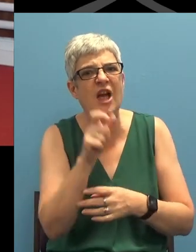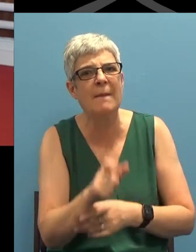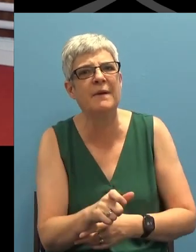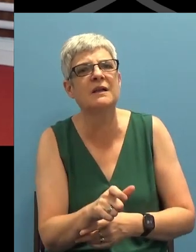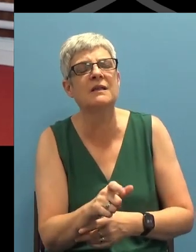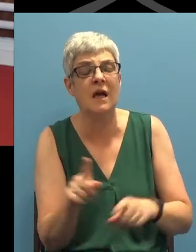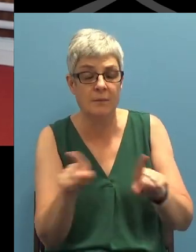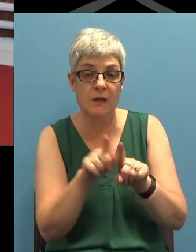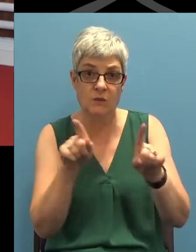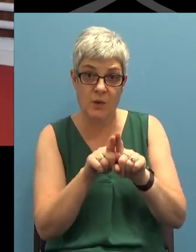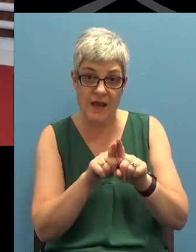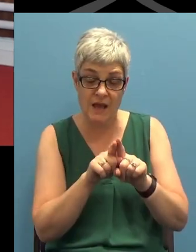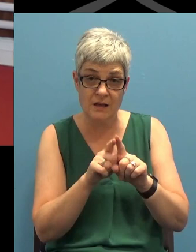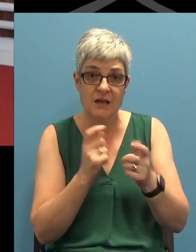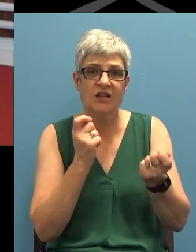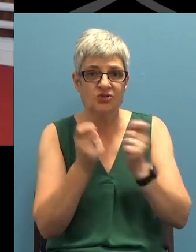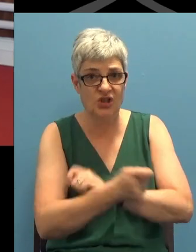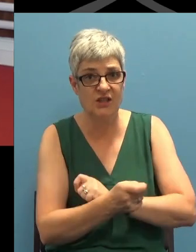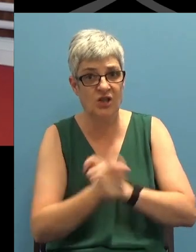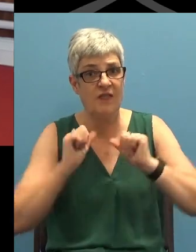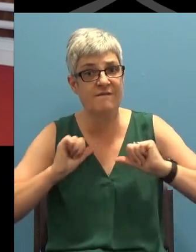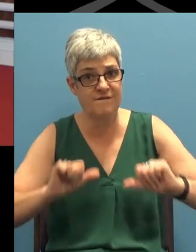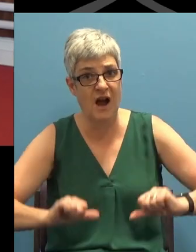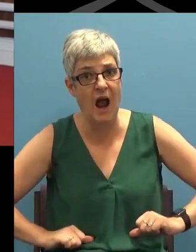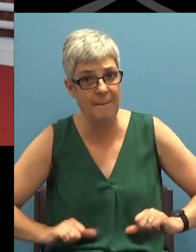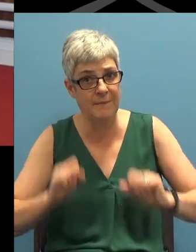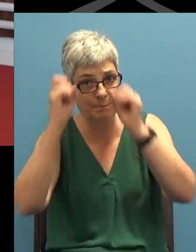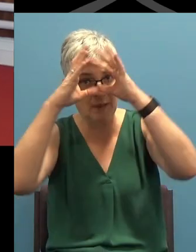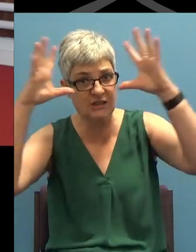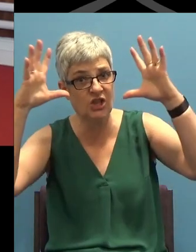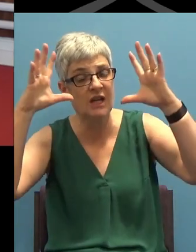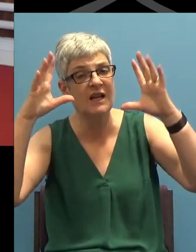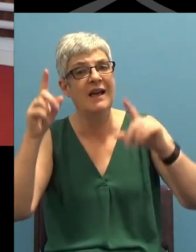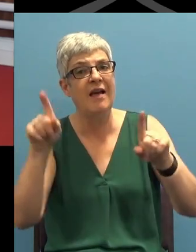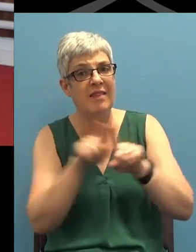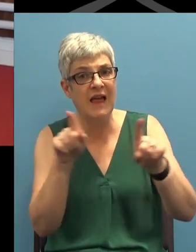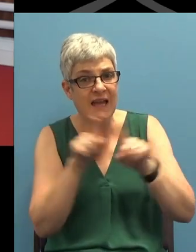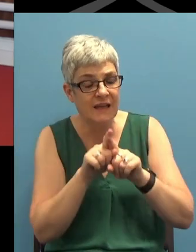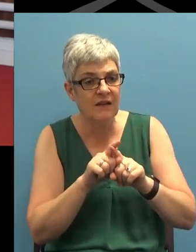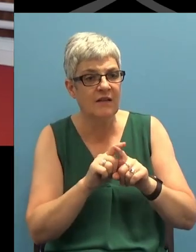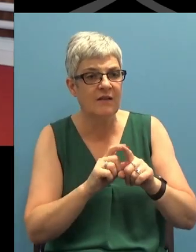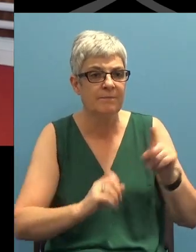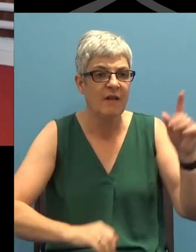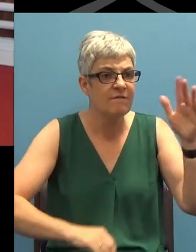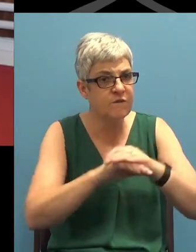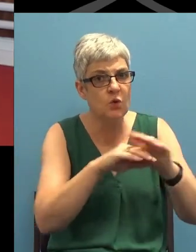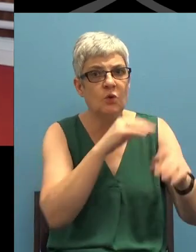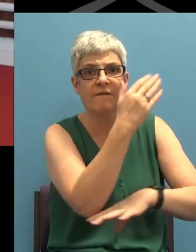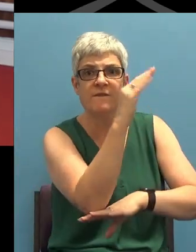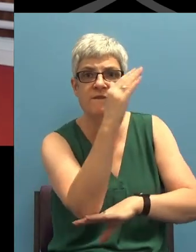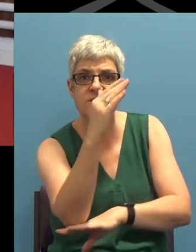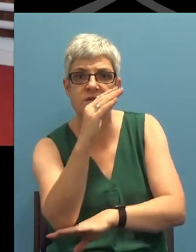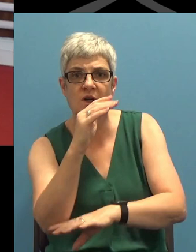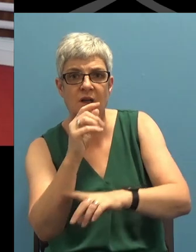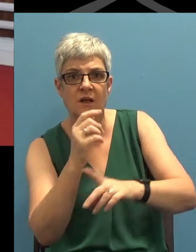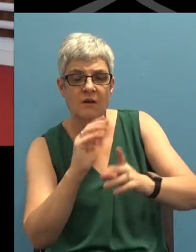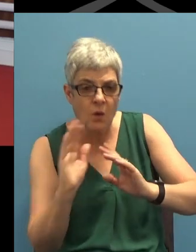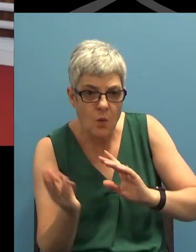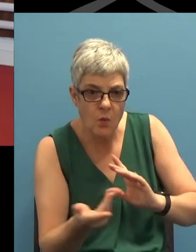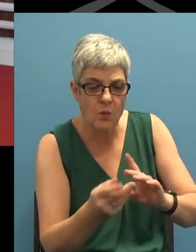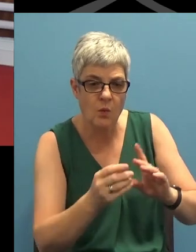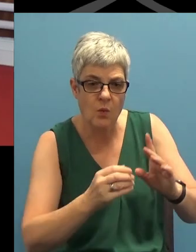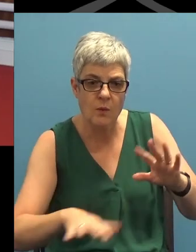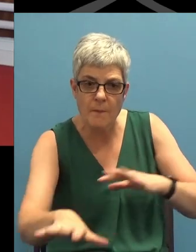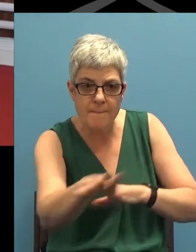also, changing the farming imagery, he saw them like a full wheat field full of wheat, but nobody